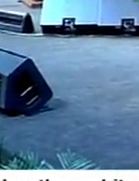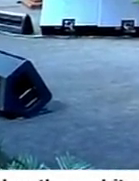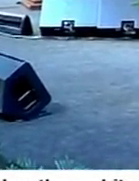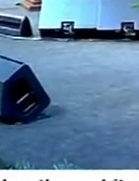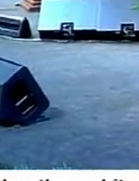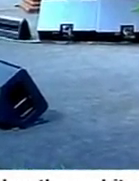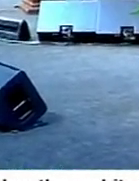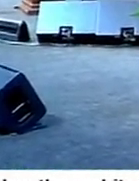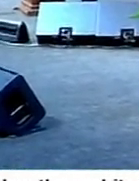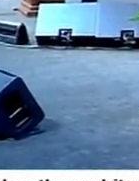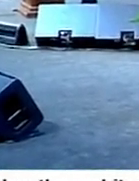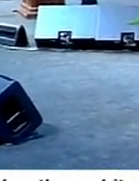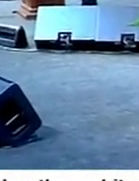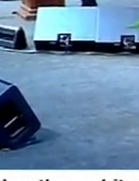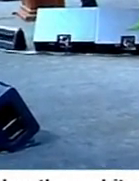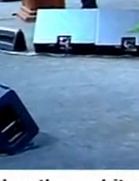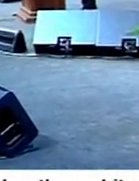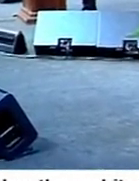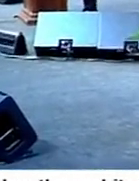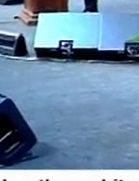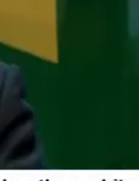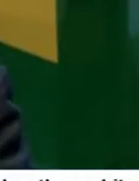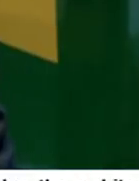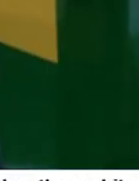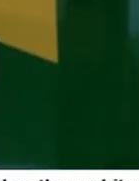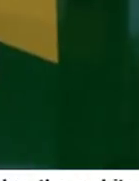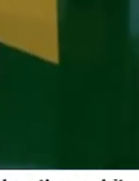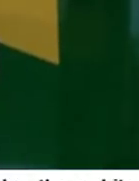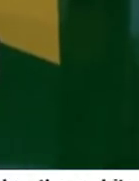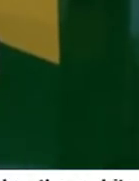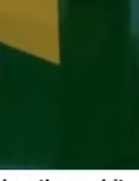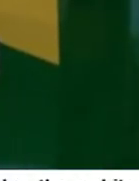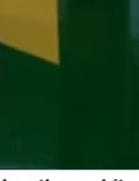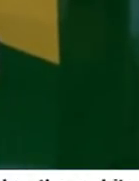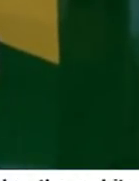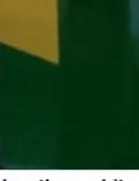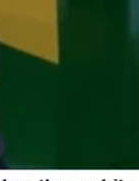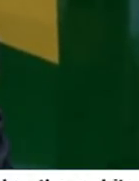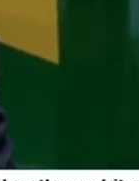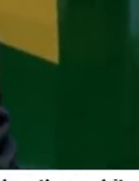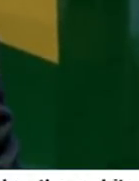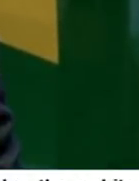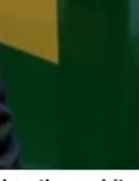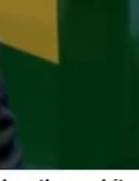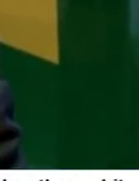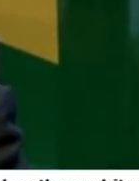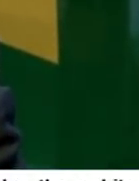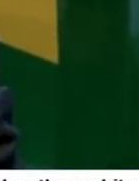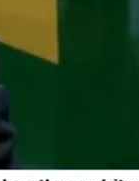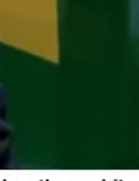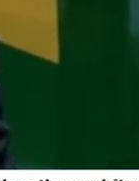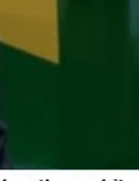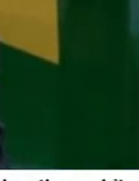I feel that we did disappoint him. Comrade Zola was one of those rare people you